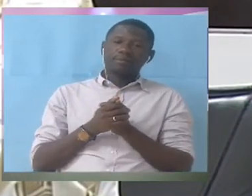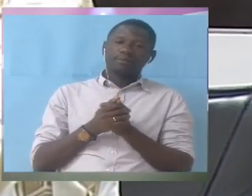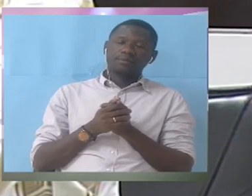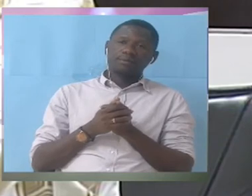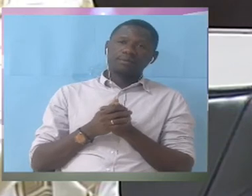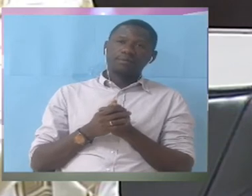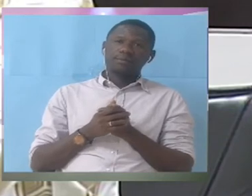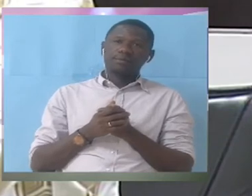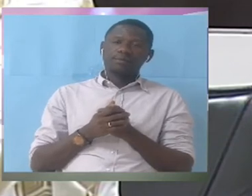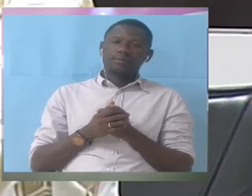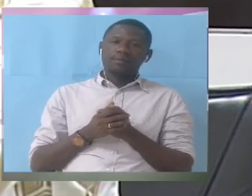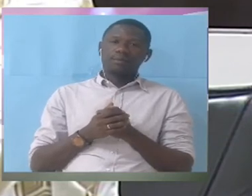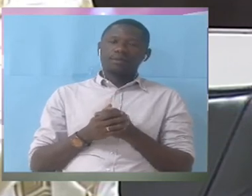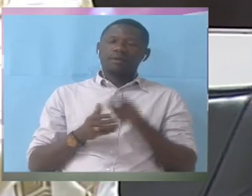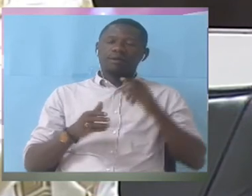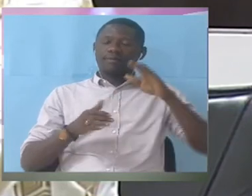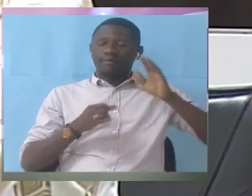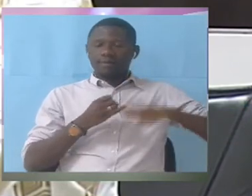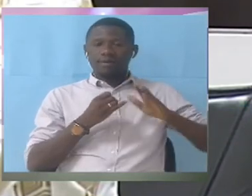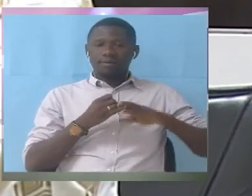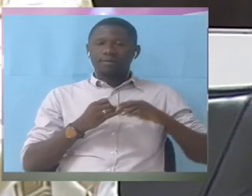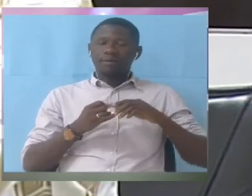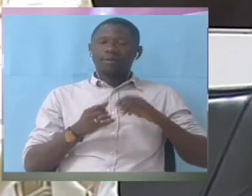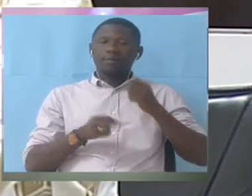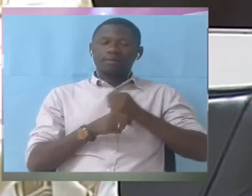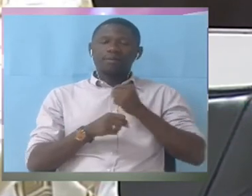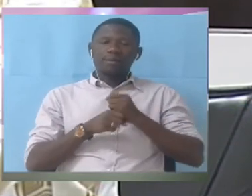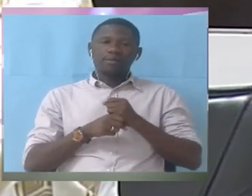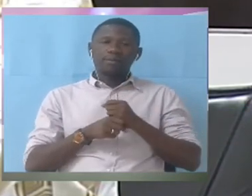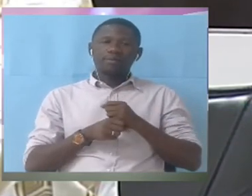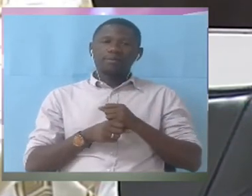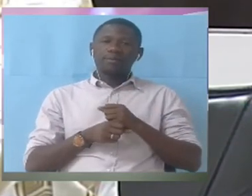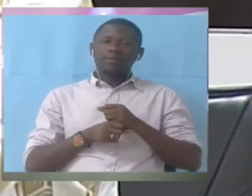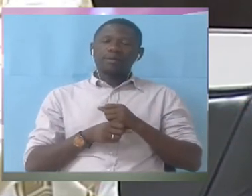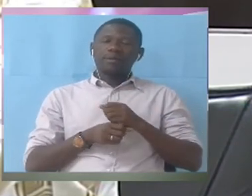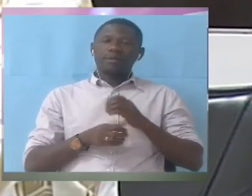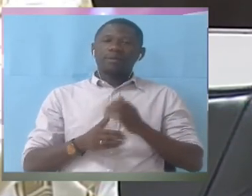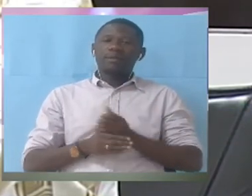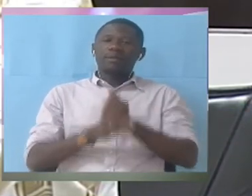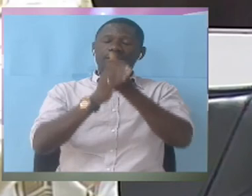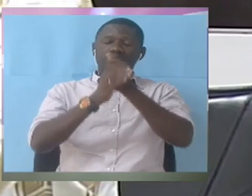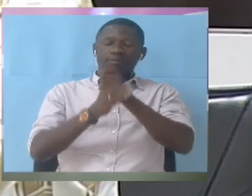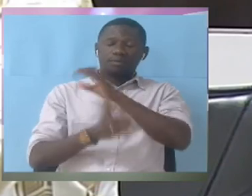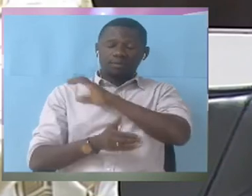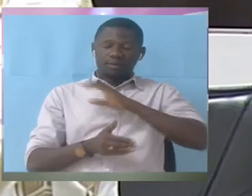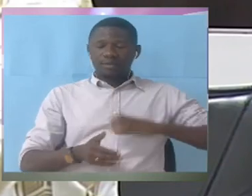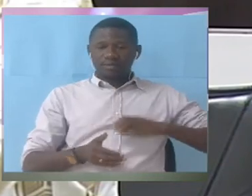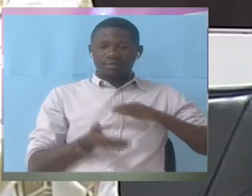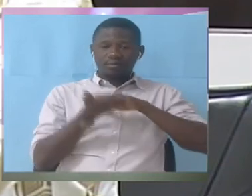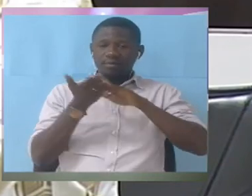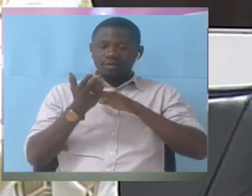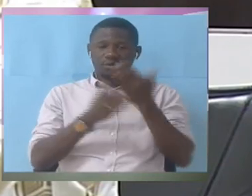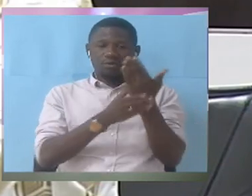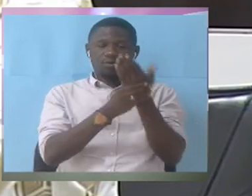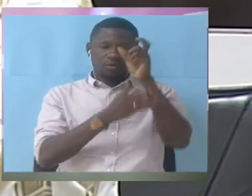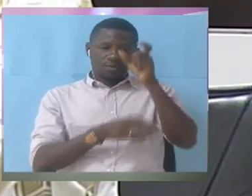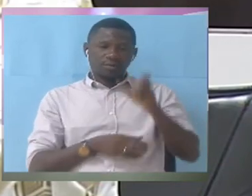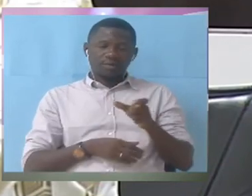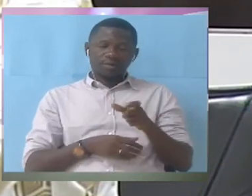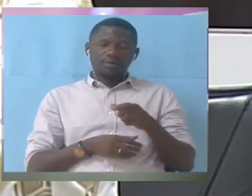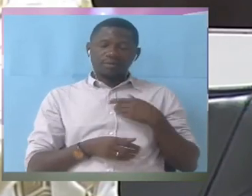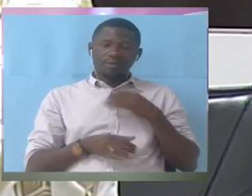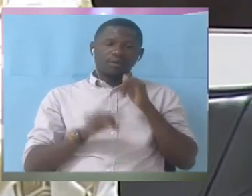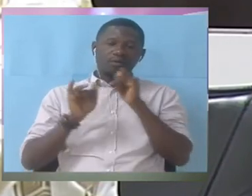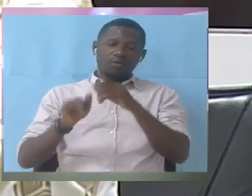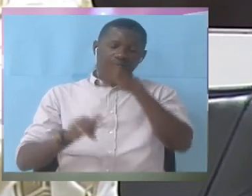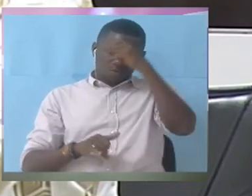became deputy chief medical director. Ganaw gi nak ci la topé ci ki nga xamne mo jité l'hôpital bi. I occupied that position for